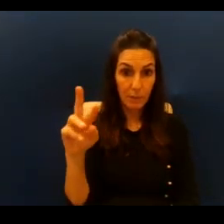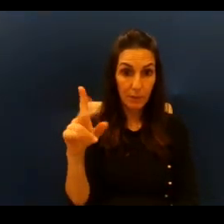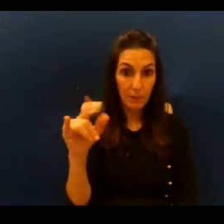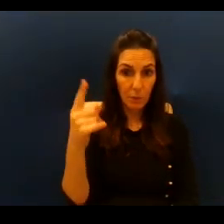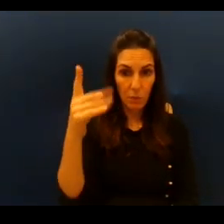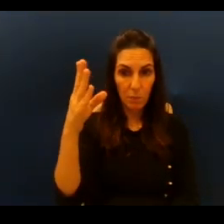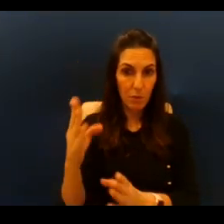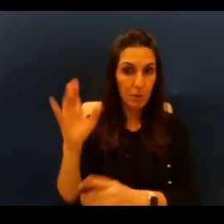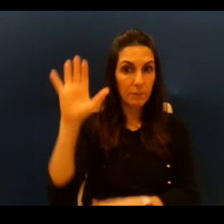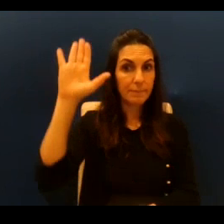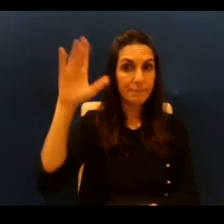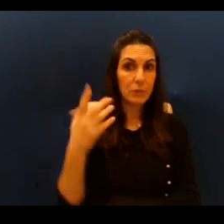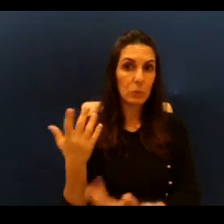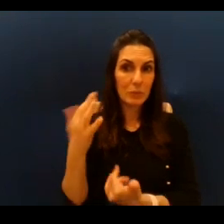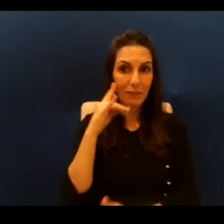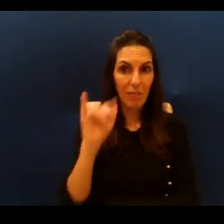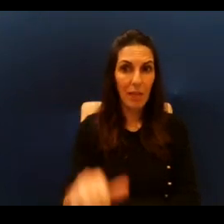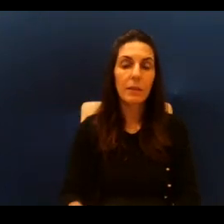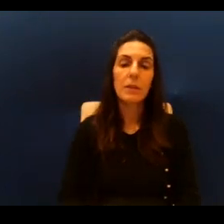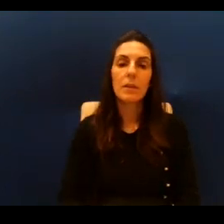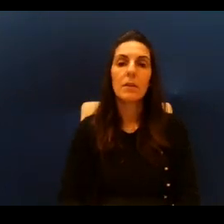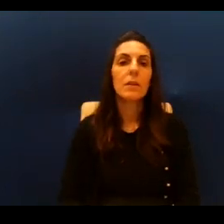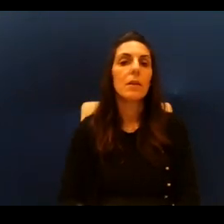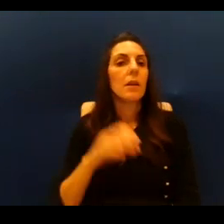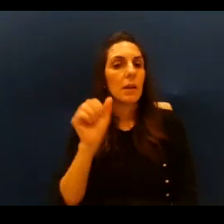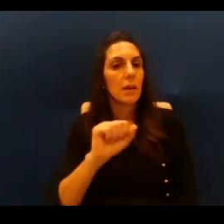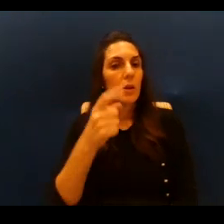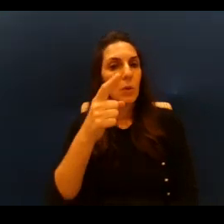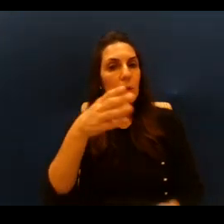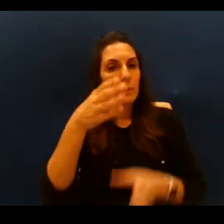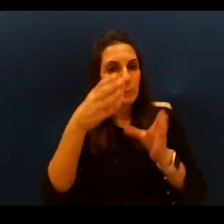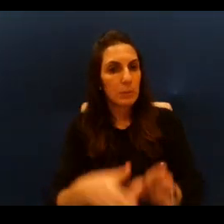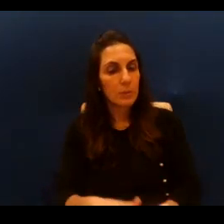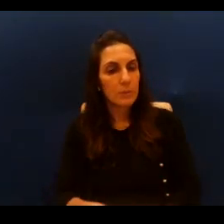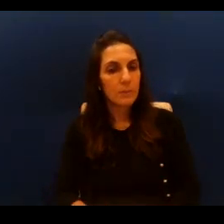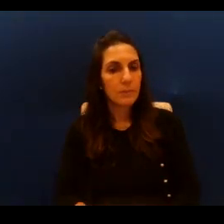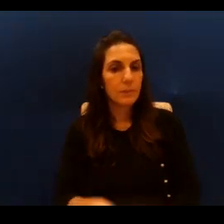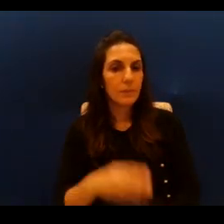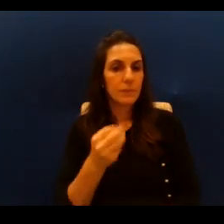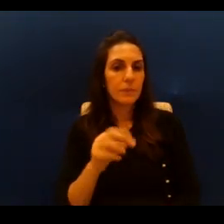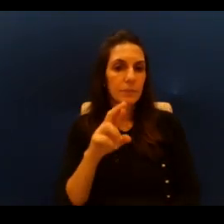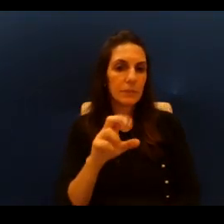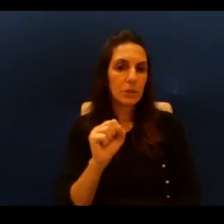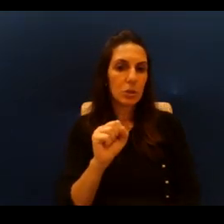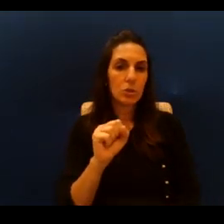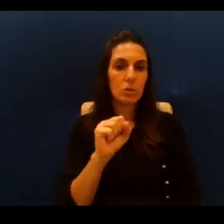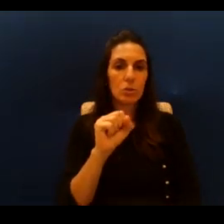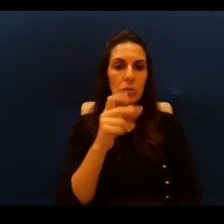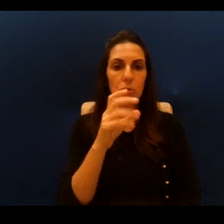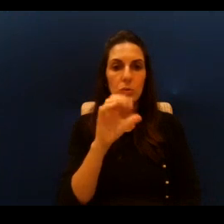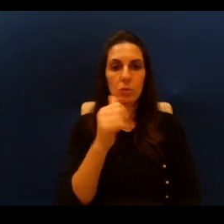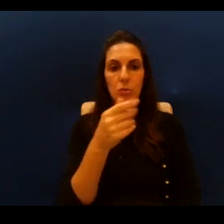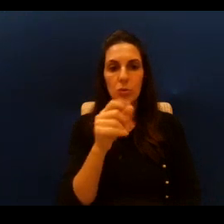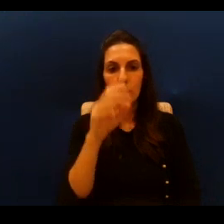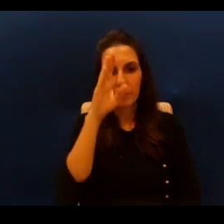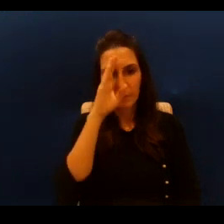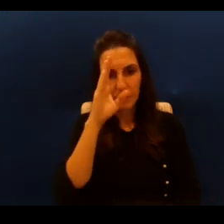person waiting for this item. Yes, we have one person, Mr. Christopher. Yes, good afternoon, Christopher